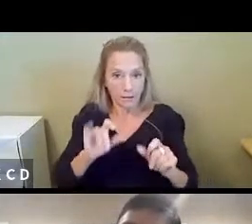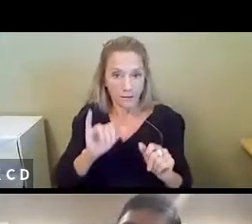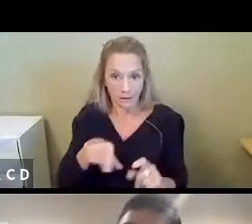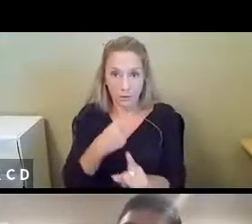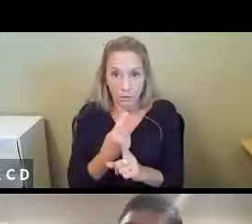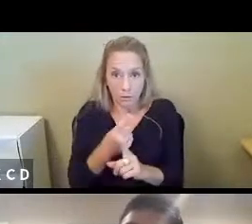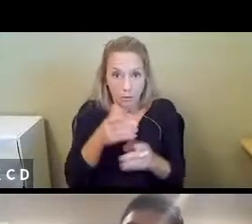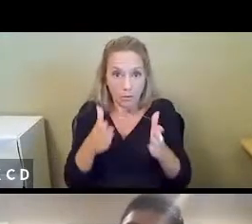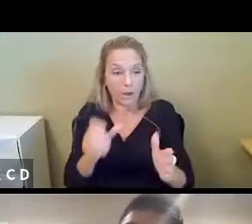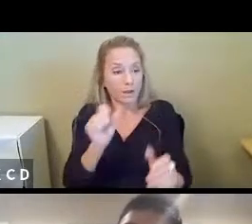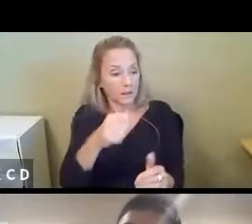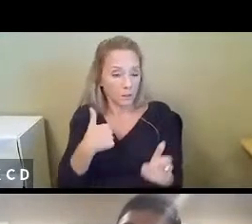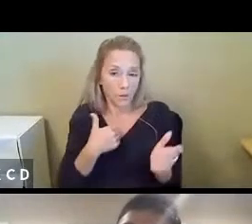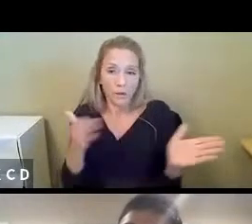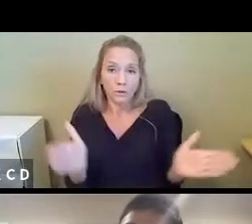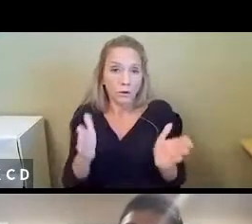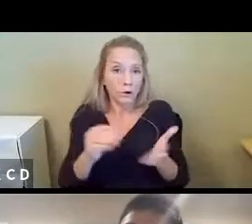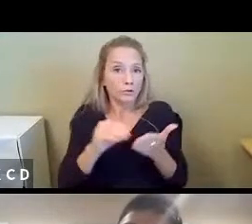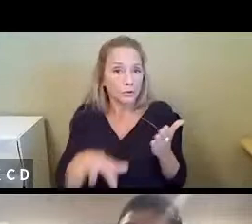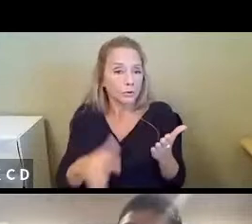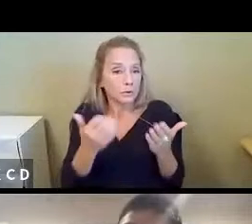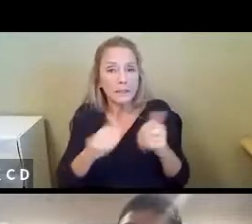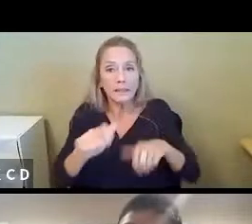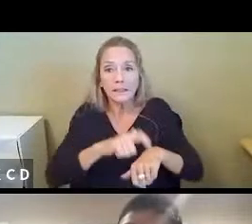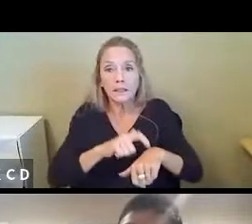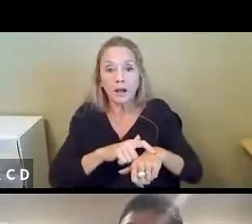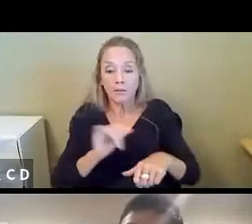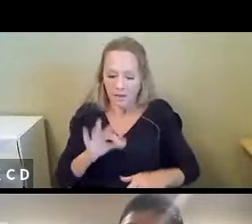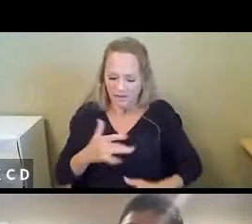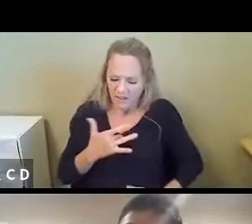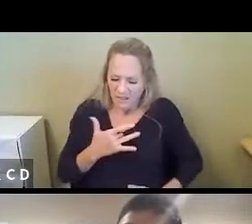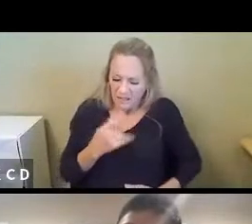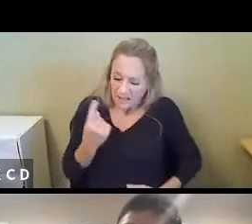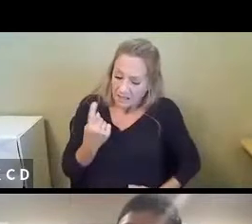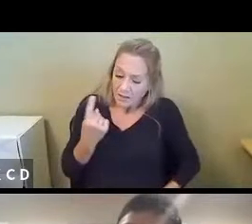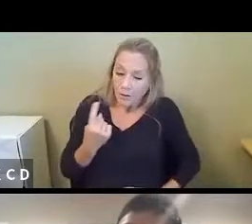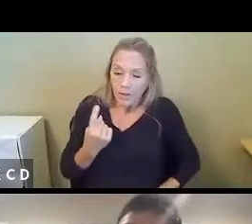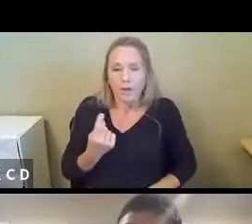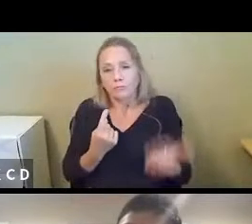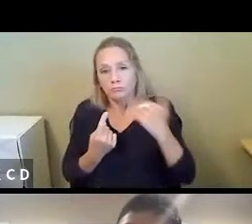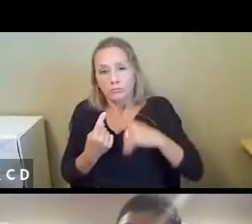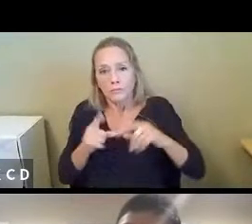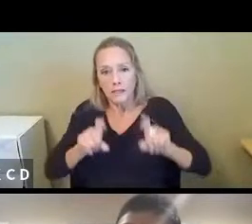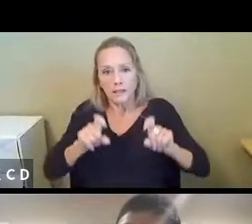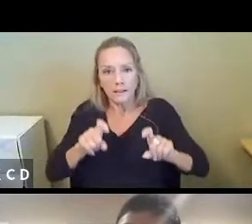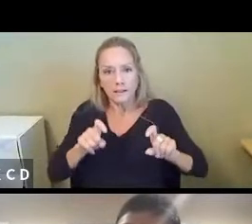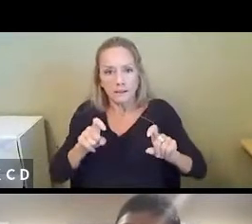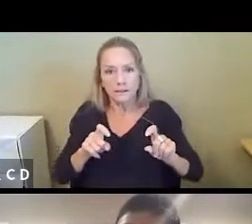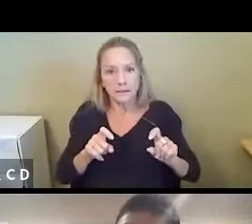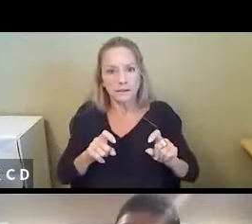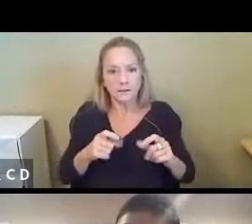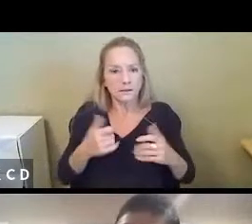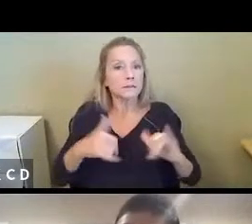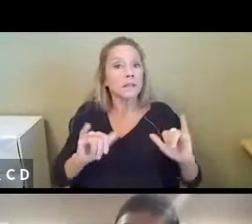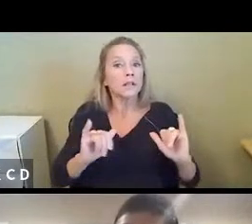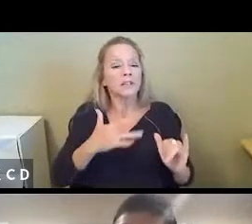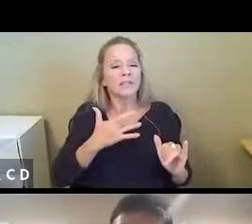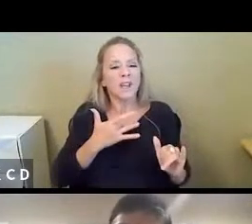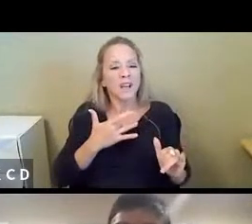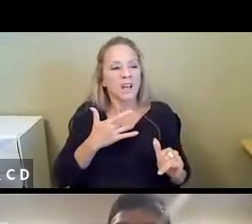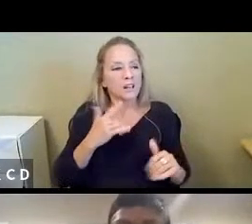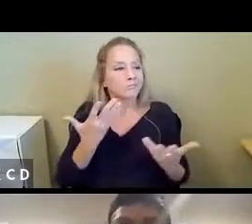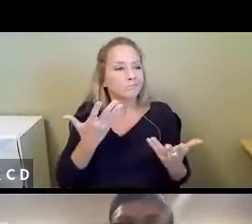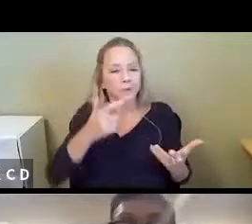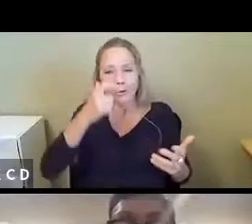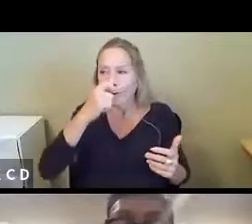we're encouraging them to come get tested as soon as you feel something, even if you think it's just the sniffles, come